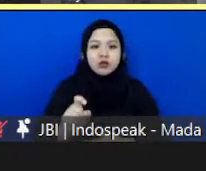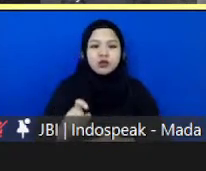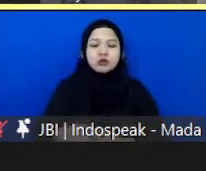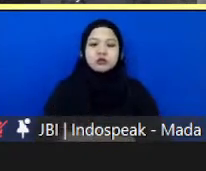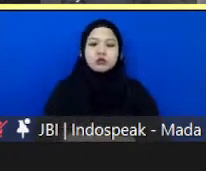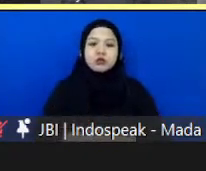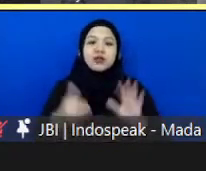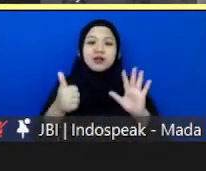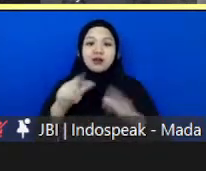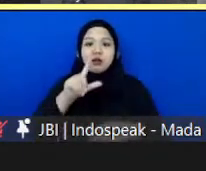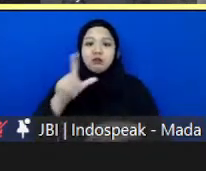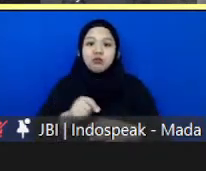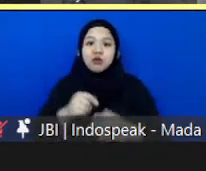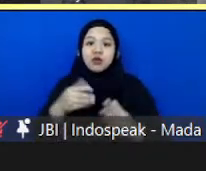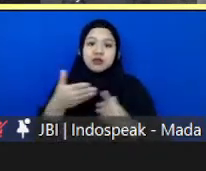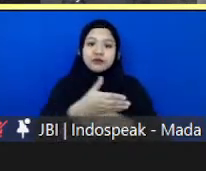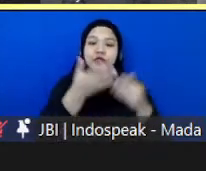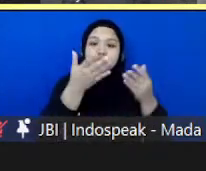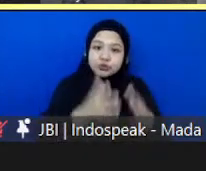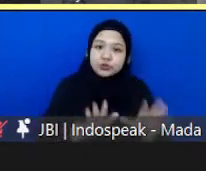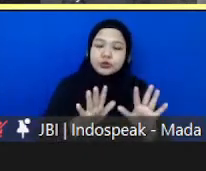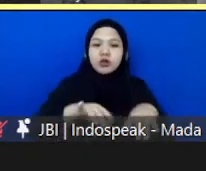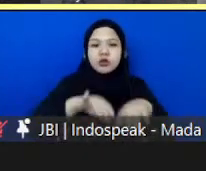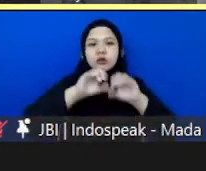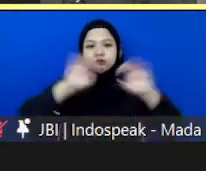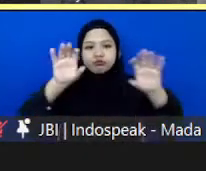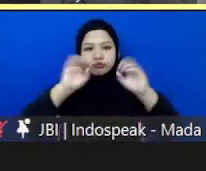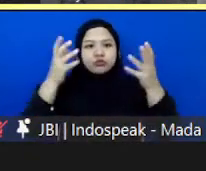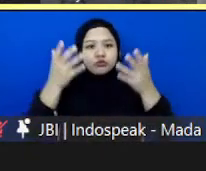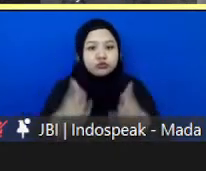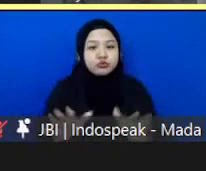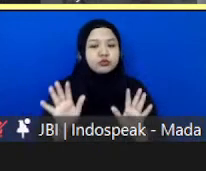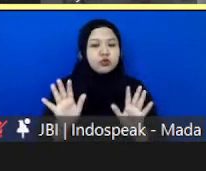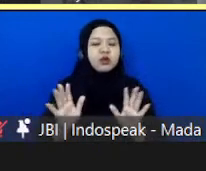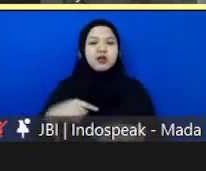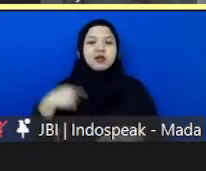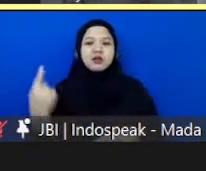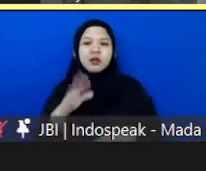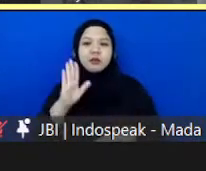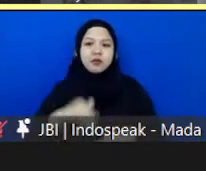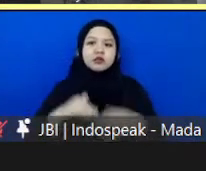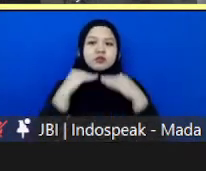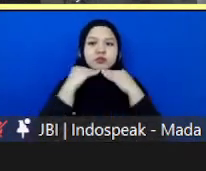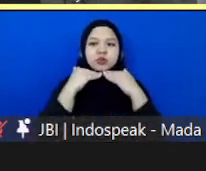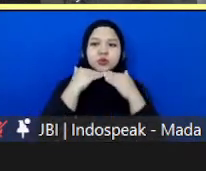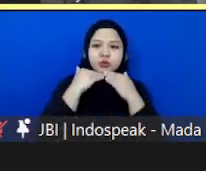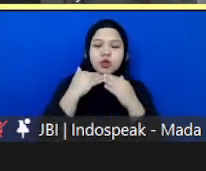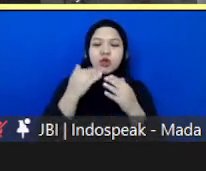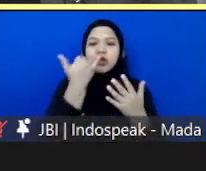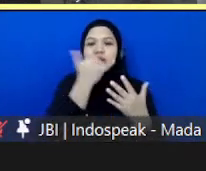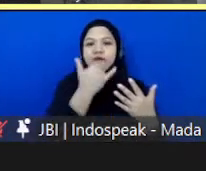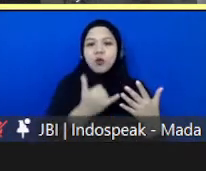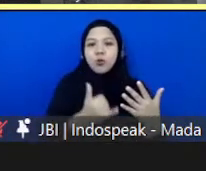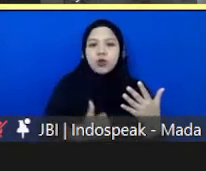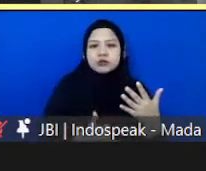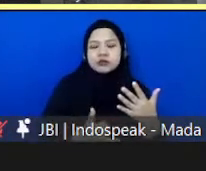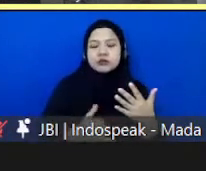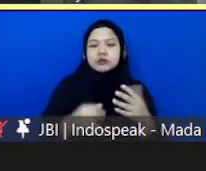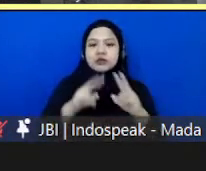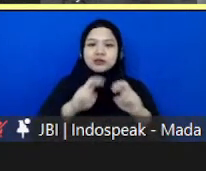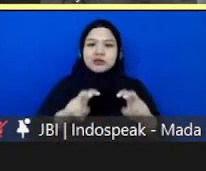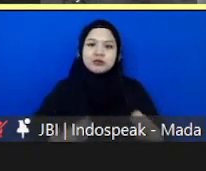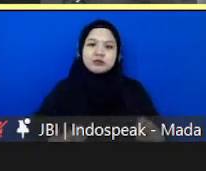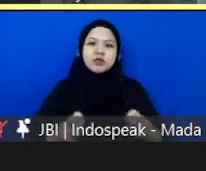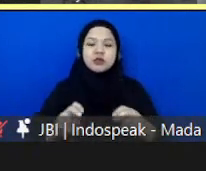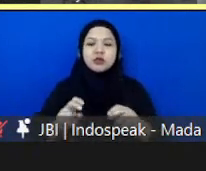of intervention and promising results so far, we are still waiting for the impact evaluation assessments done